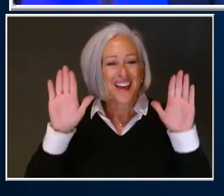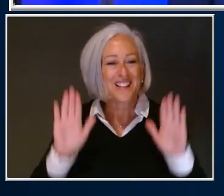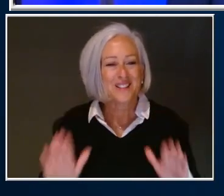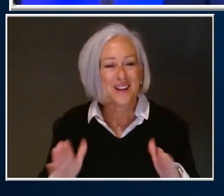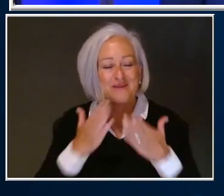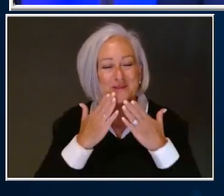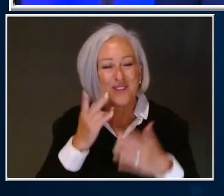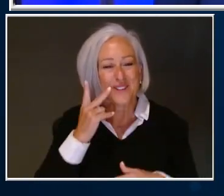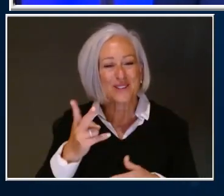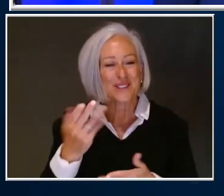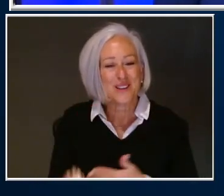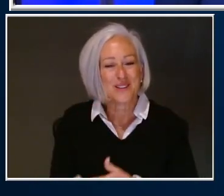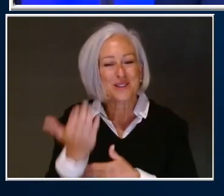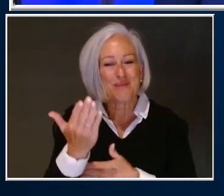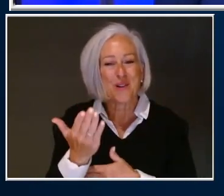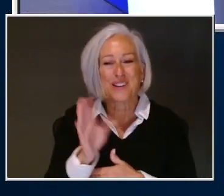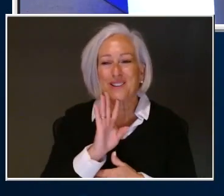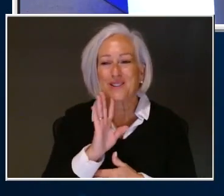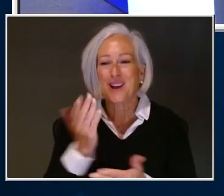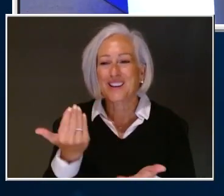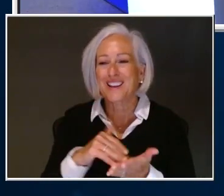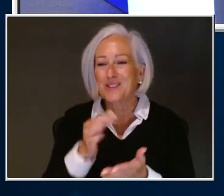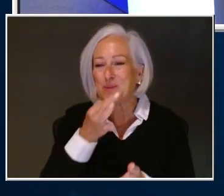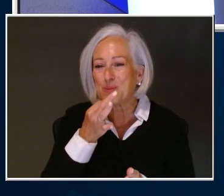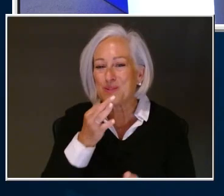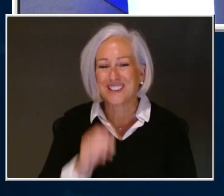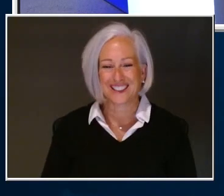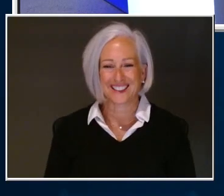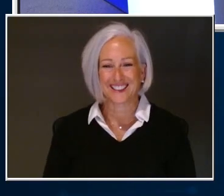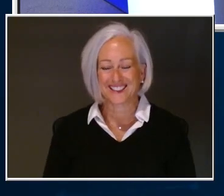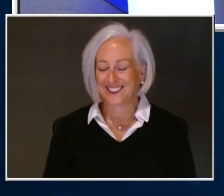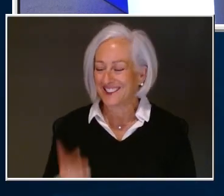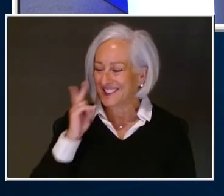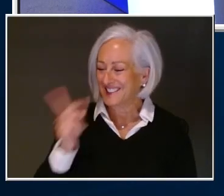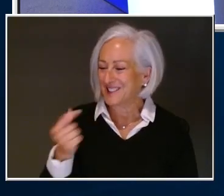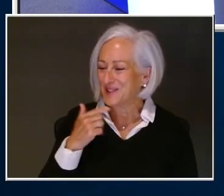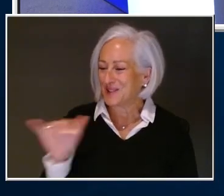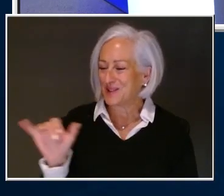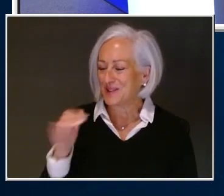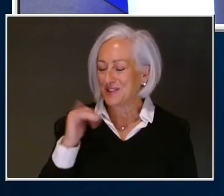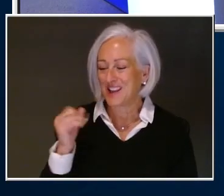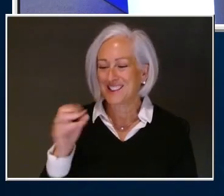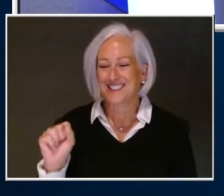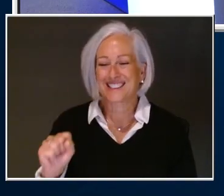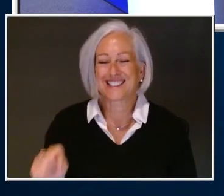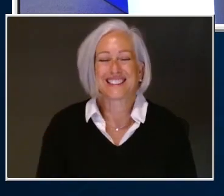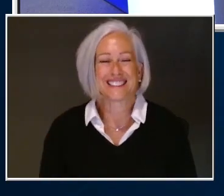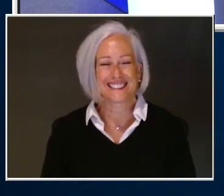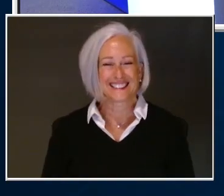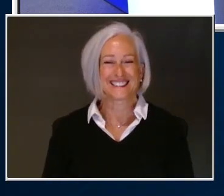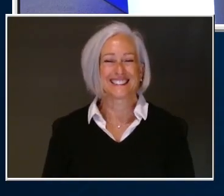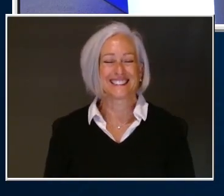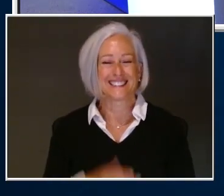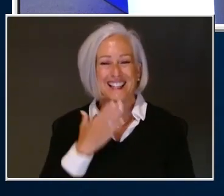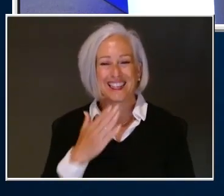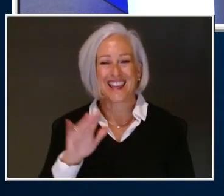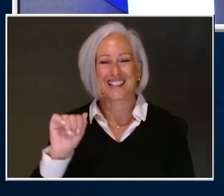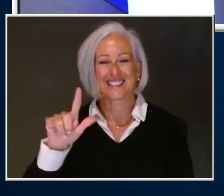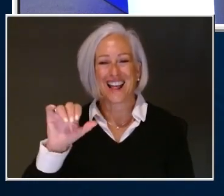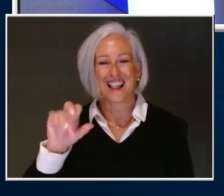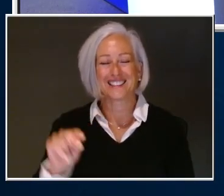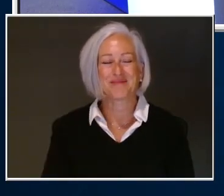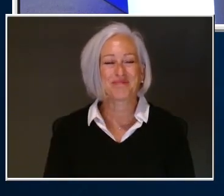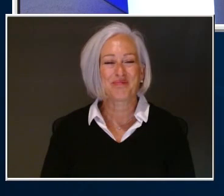Talk to you soon. And good to see you also, Jess. Thanks, Alan. Appreciate it. Well, with